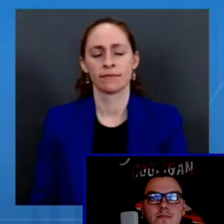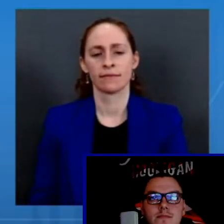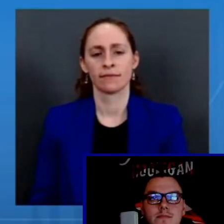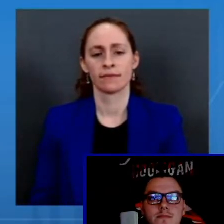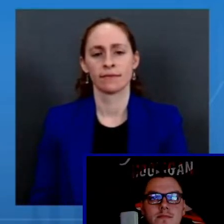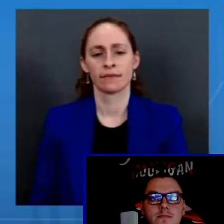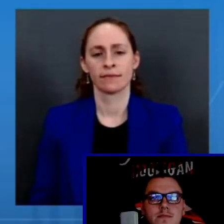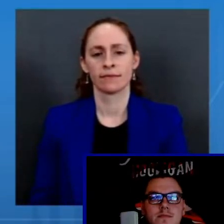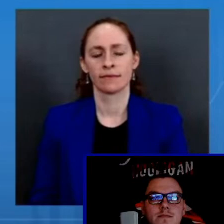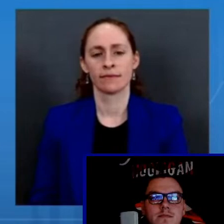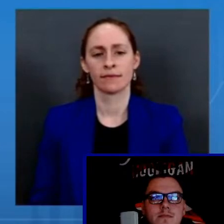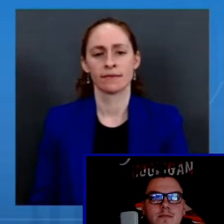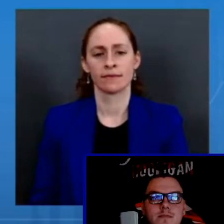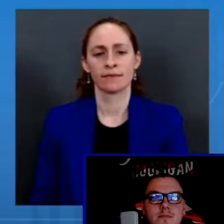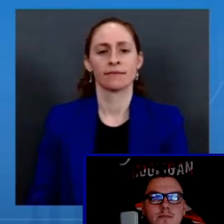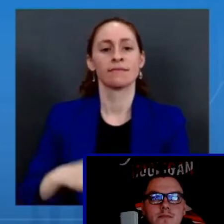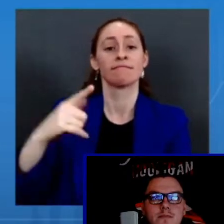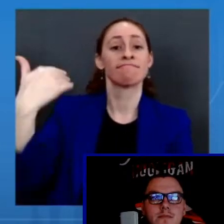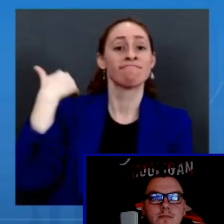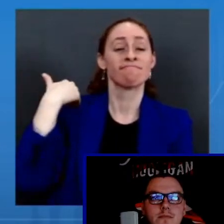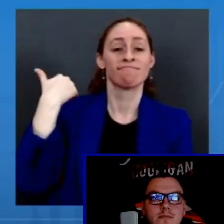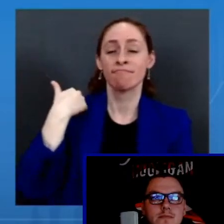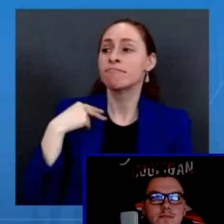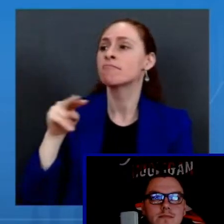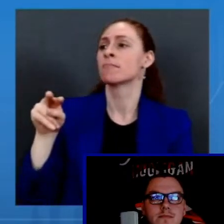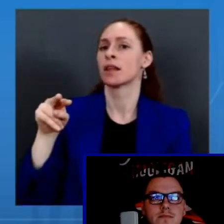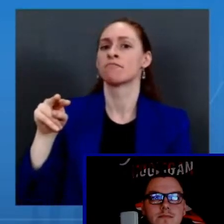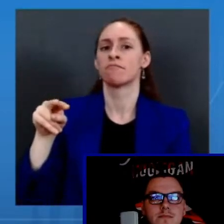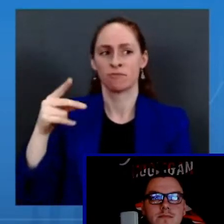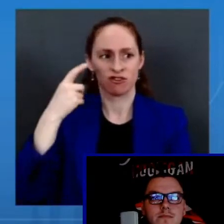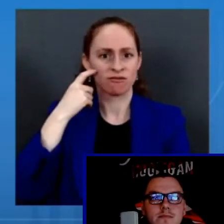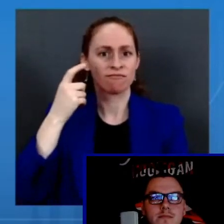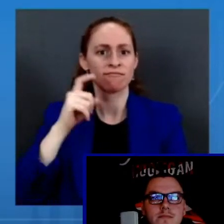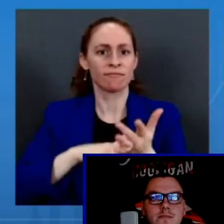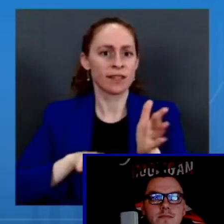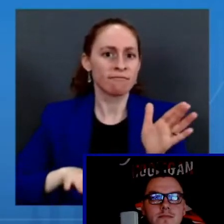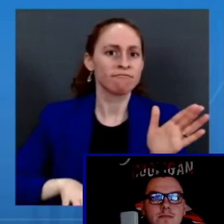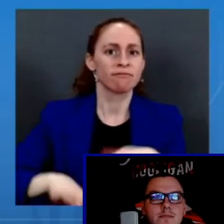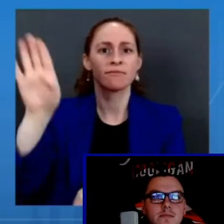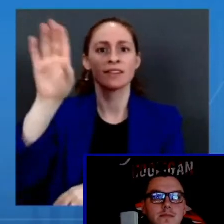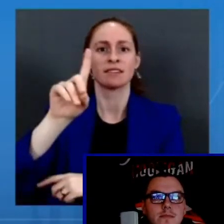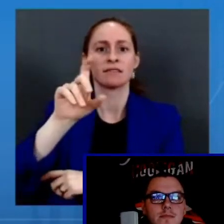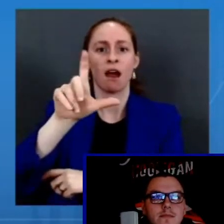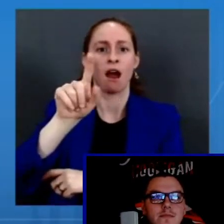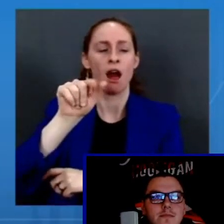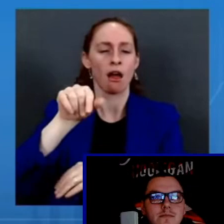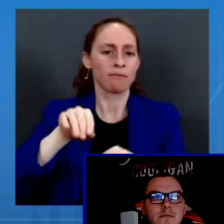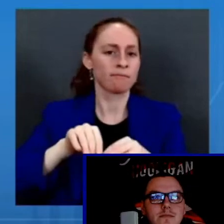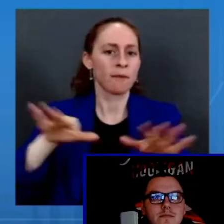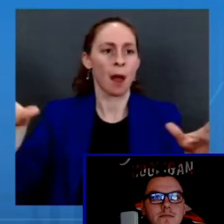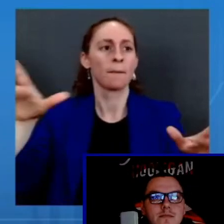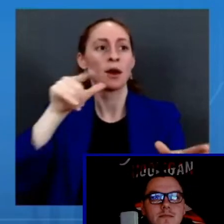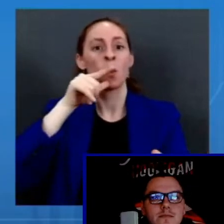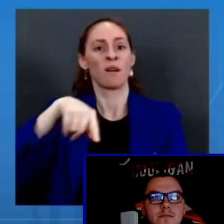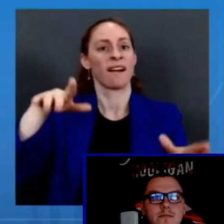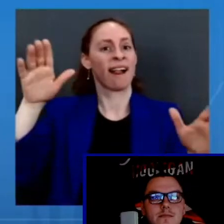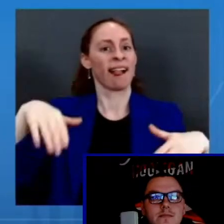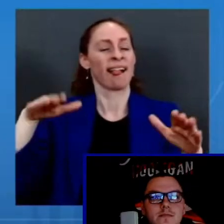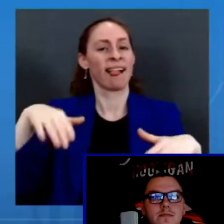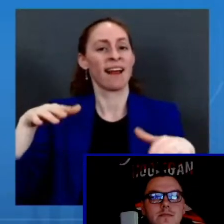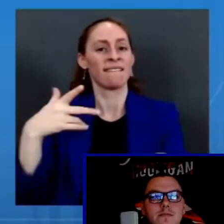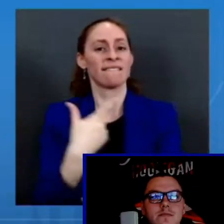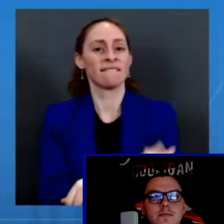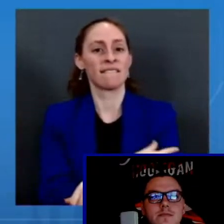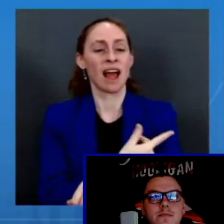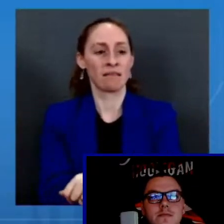of testing positive for COVID-19 and a 20 times greater risk of dying from COVID-19 when compared to those